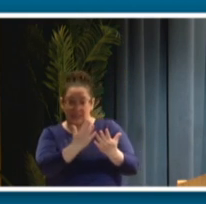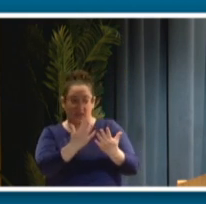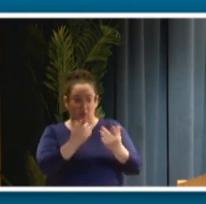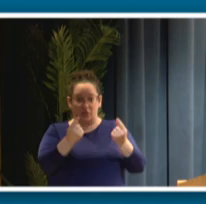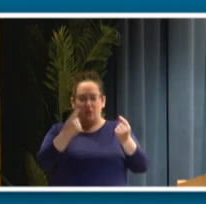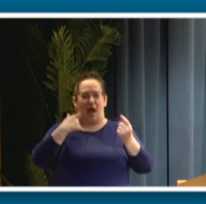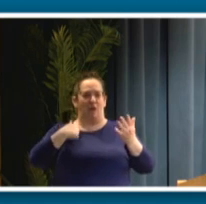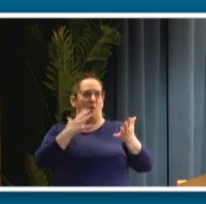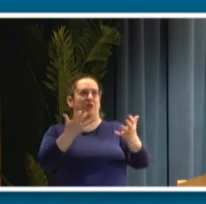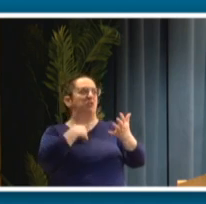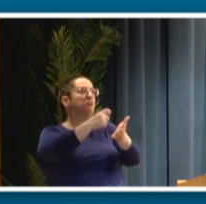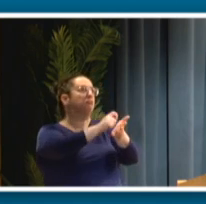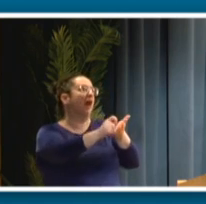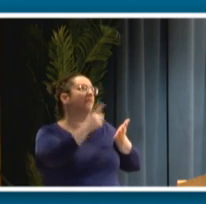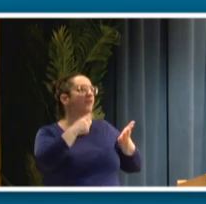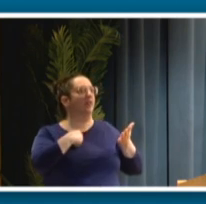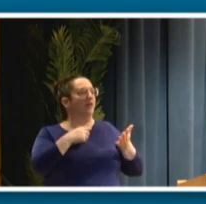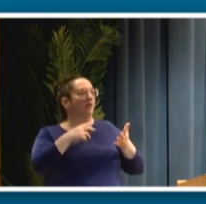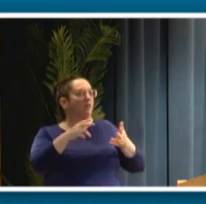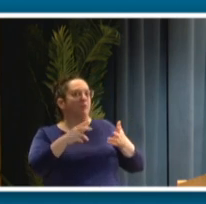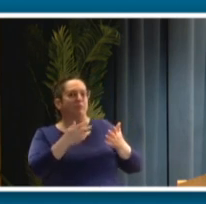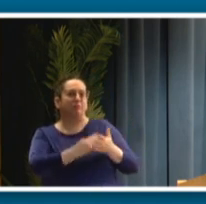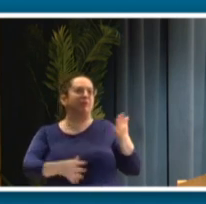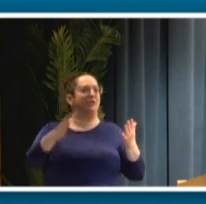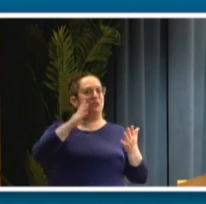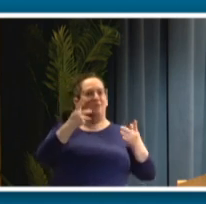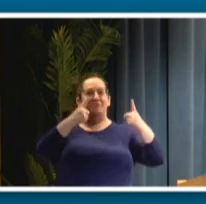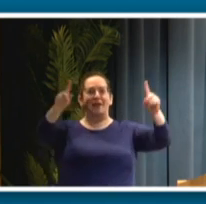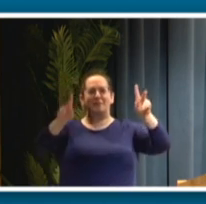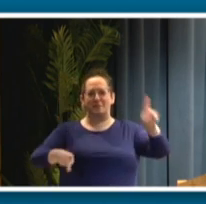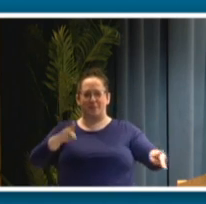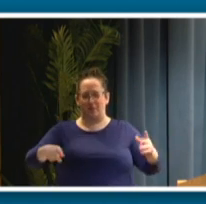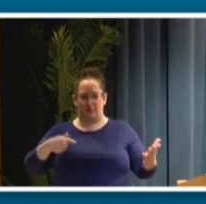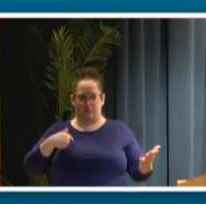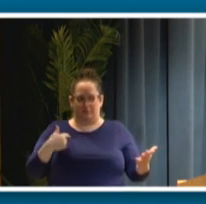rich and famous. I don't know what I didn't grow up reading, right? I know nothing. So